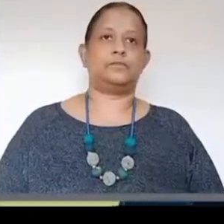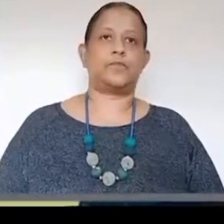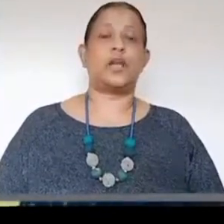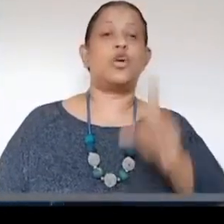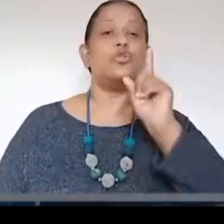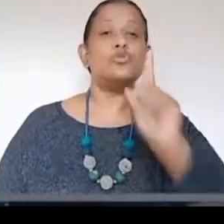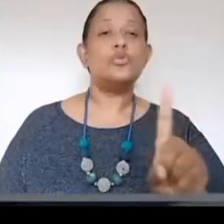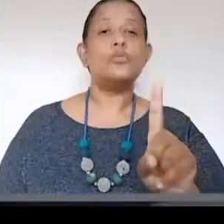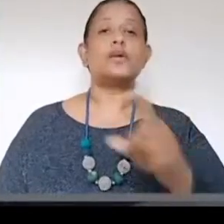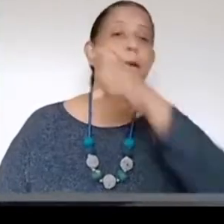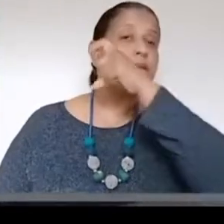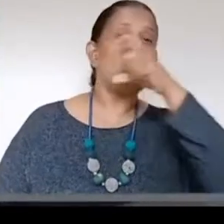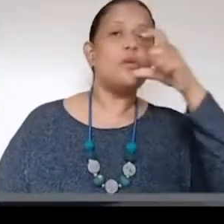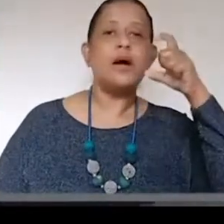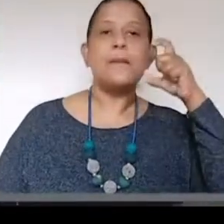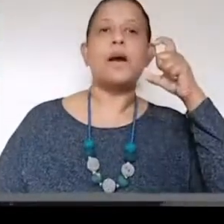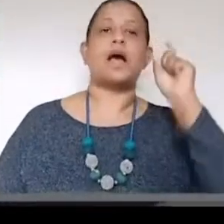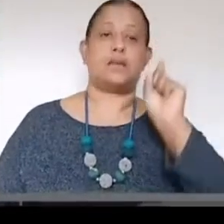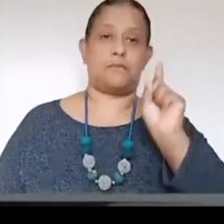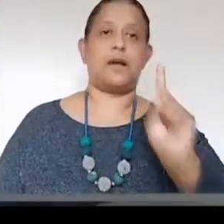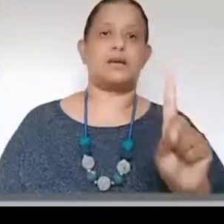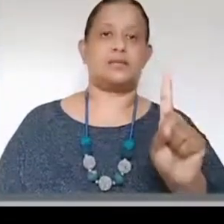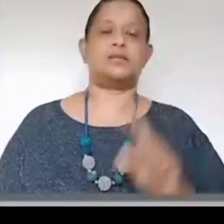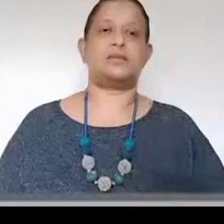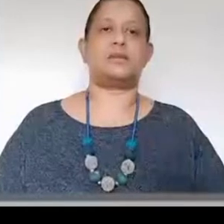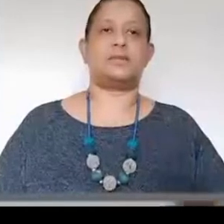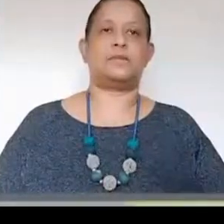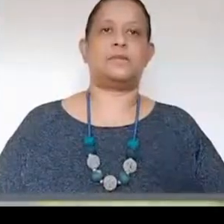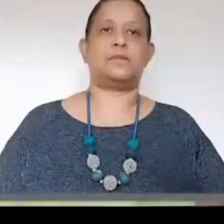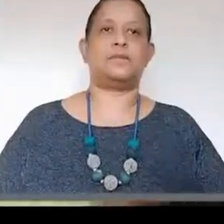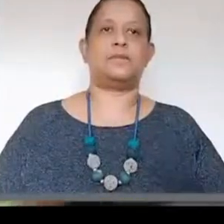It is mandatory to wear a mask as you enter the premises.